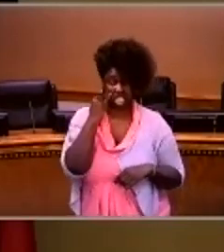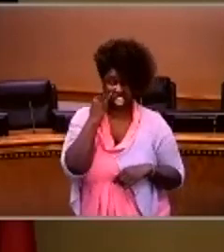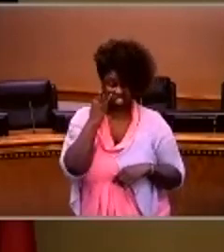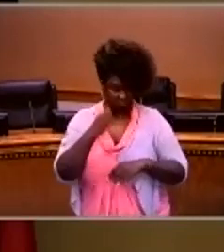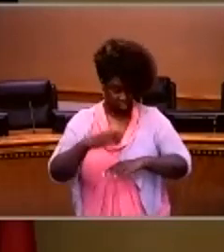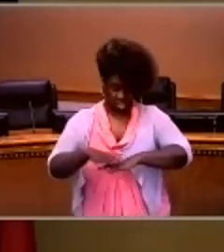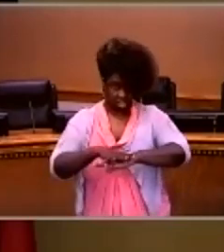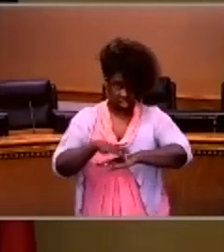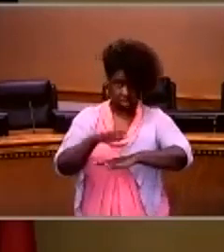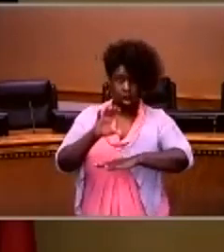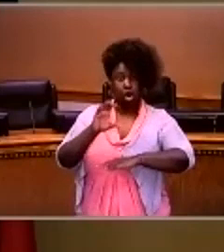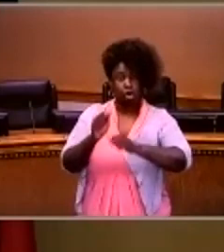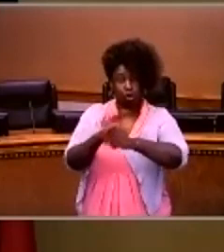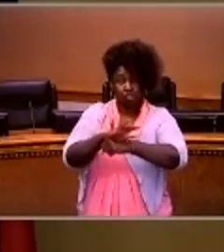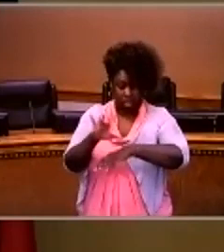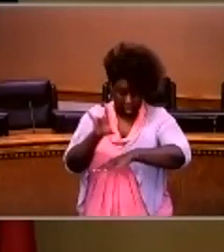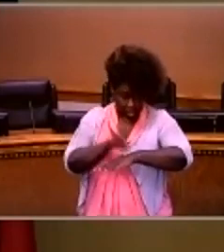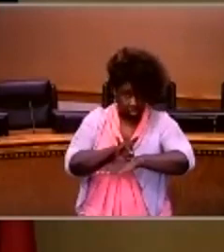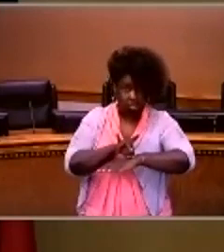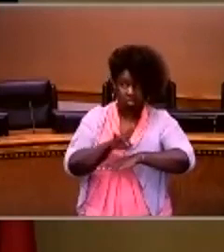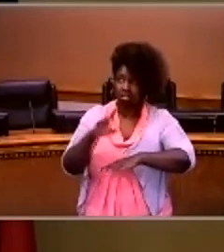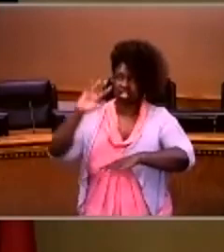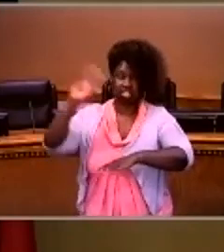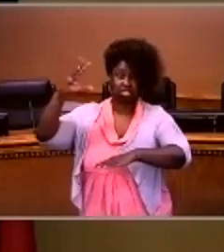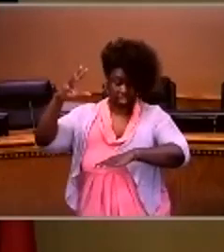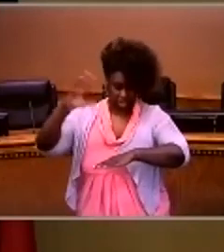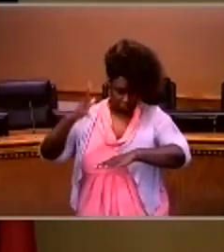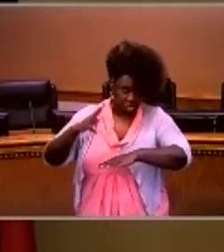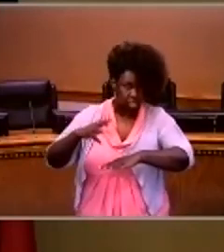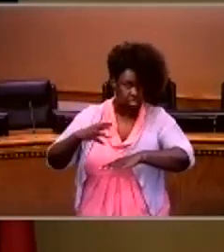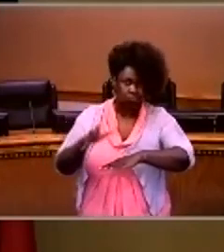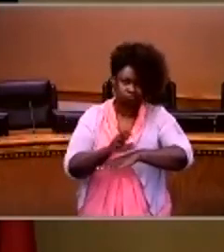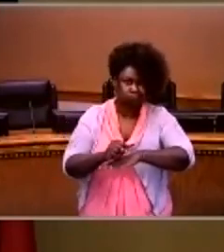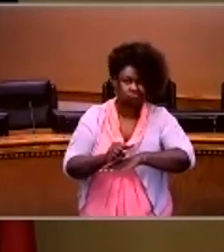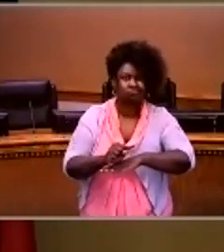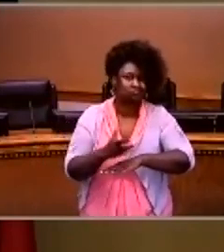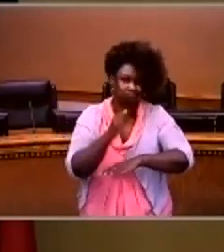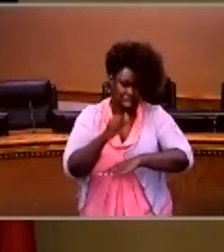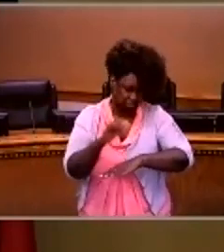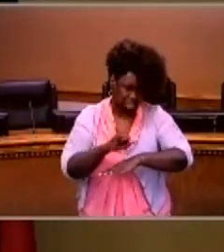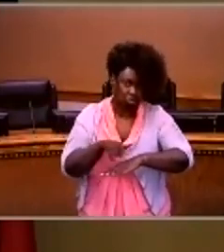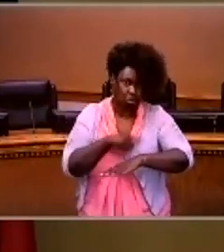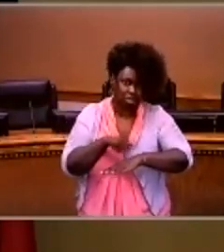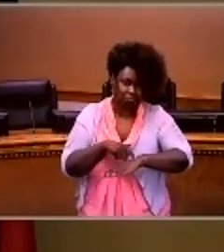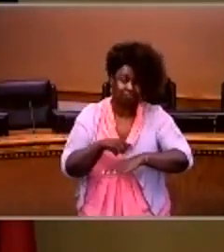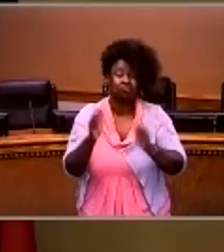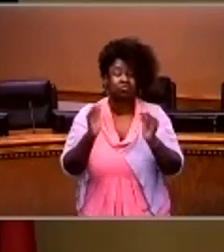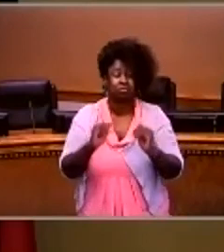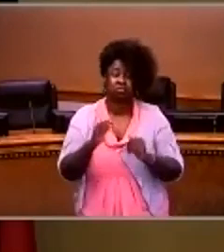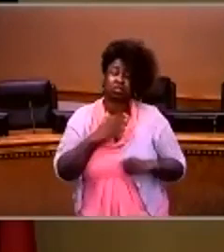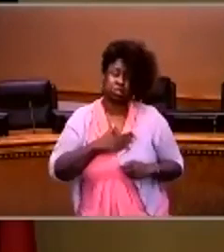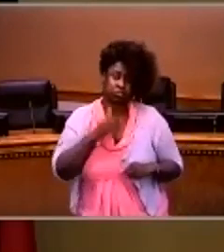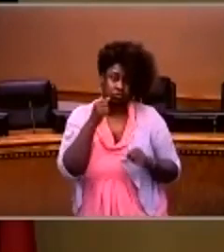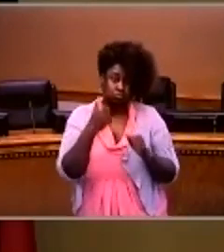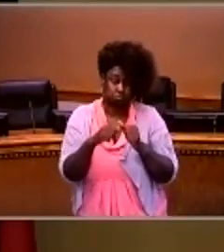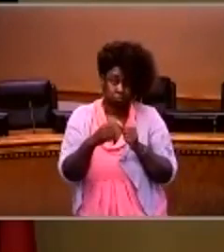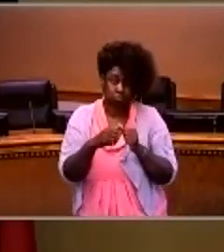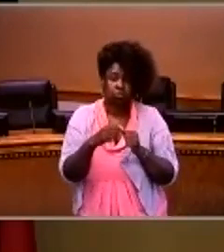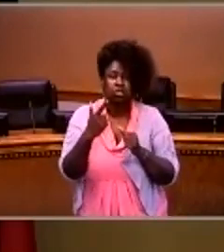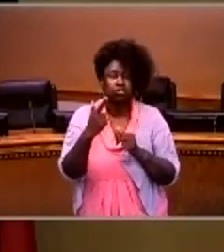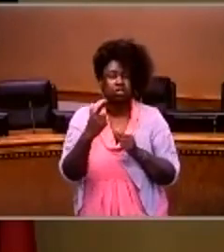way. Finally, please go home and stay home when you do not have a reason to be out and about. Please remember